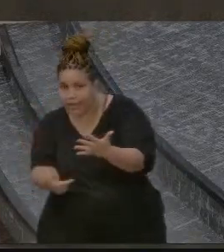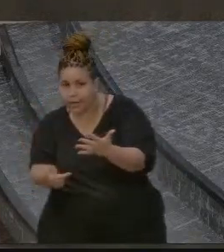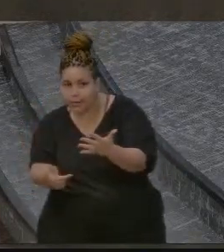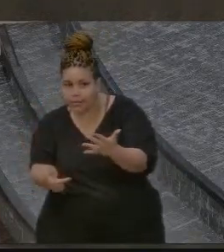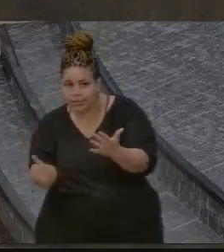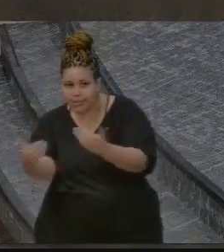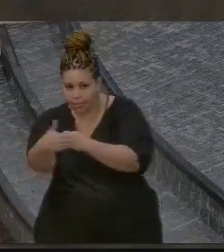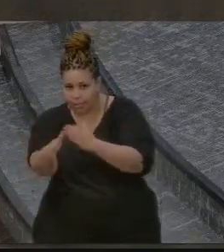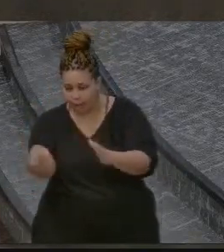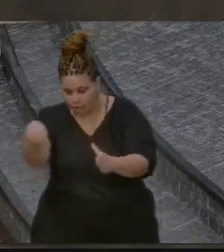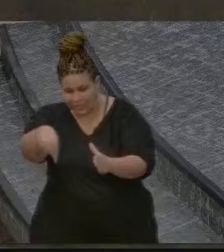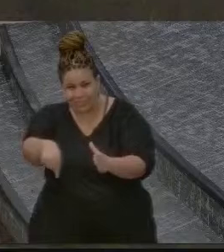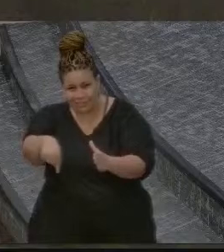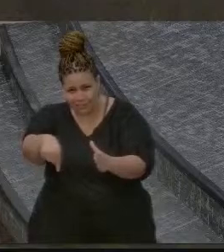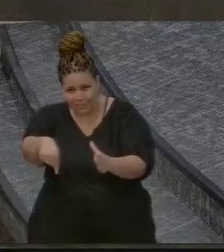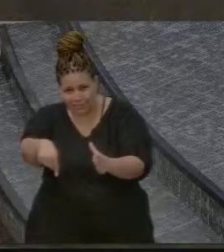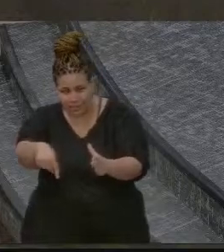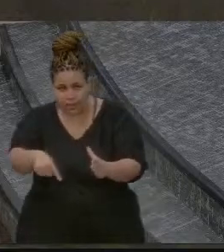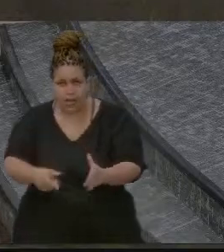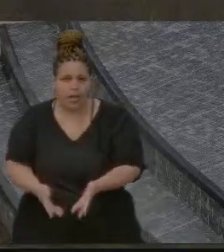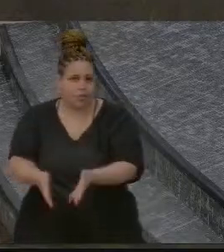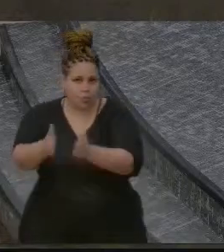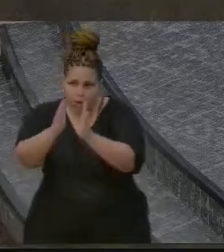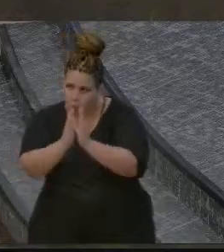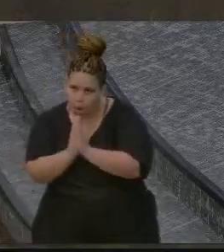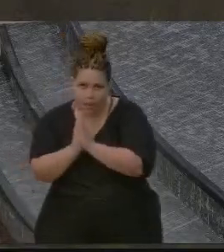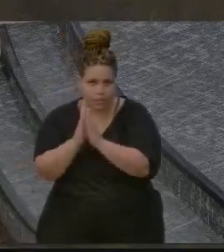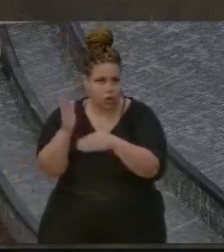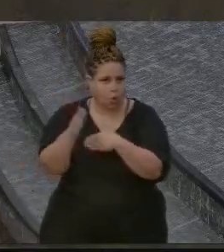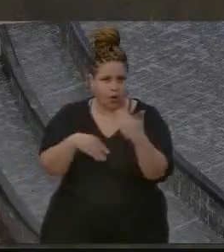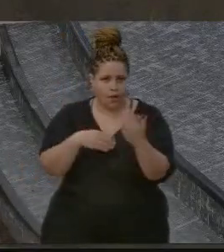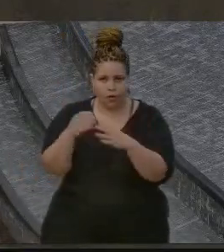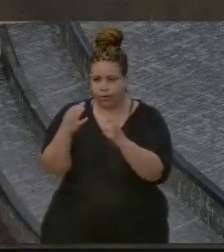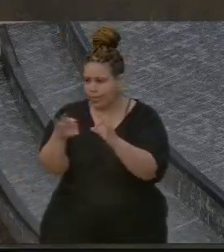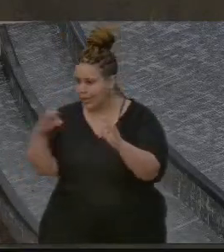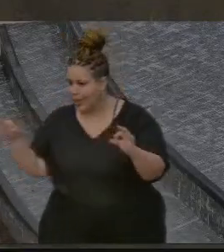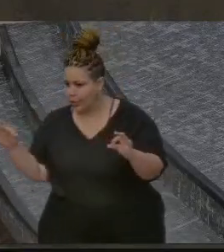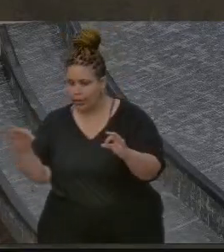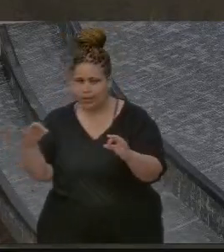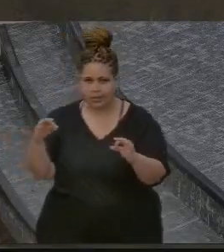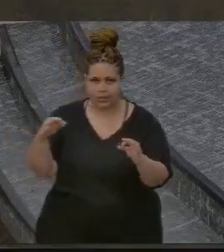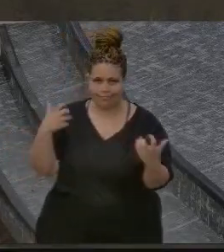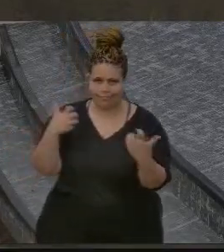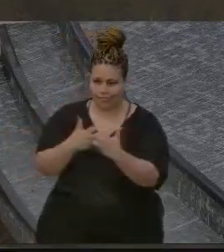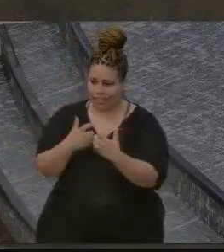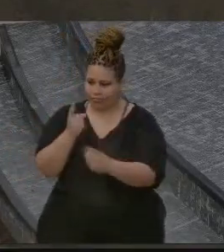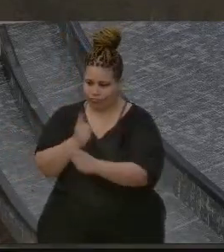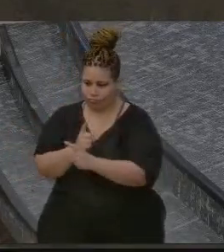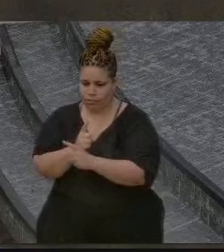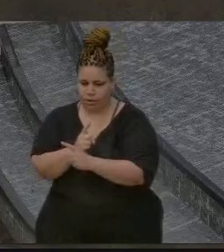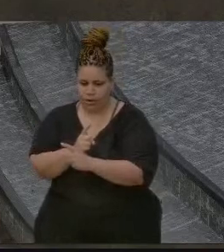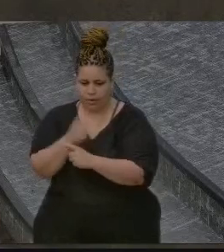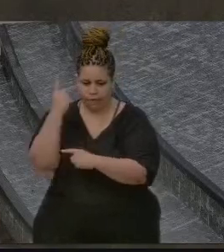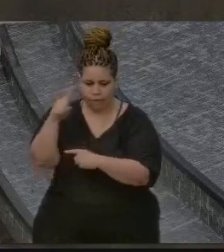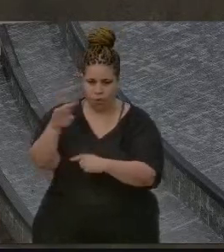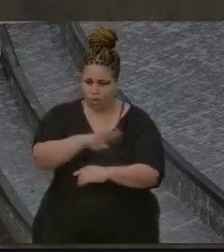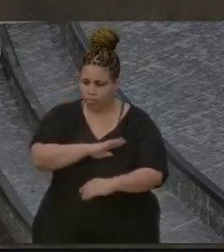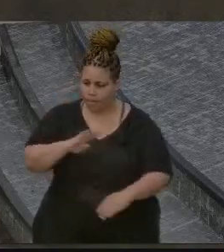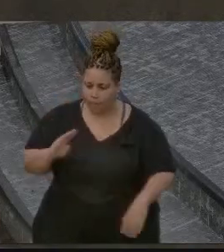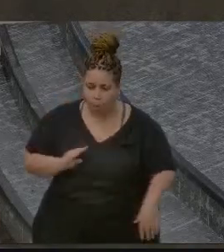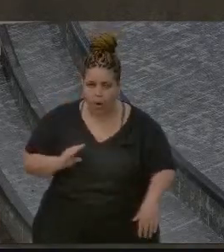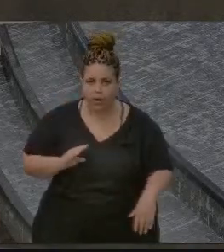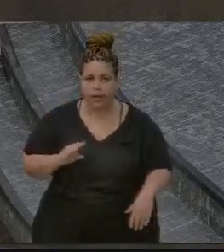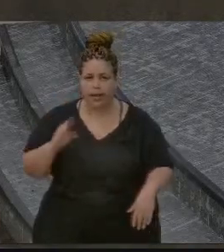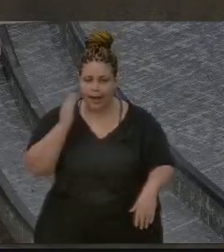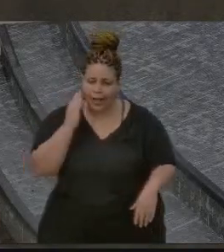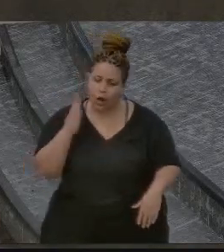budget request amendment, or whatever that right language is, Mr. Schoeneman, to the board. And knowing the board again, we can do